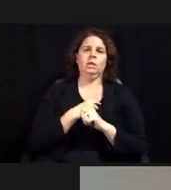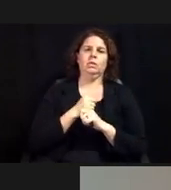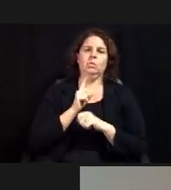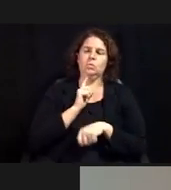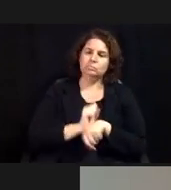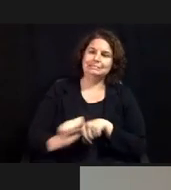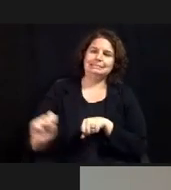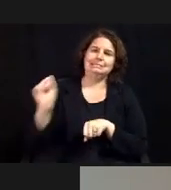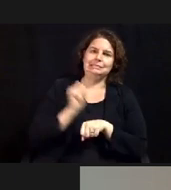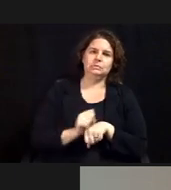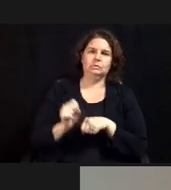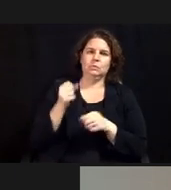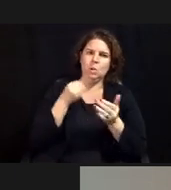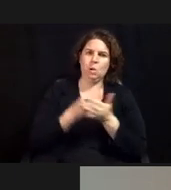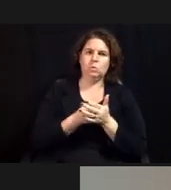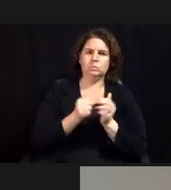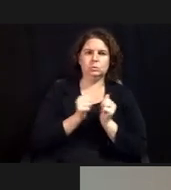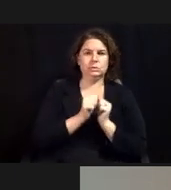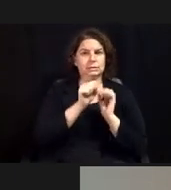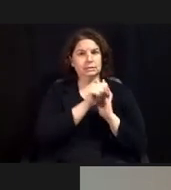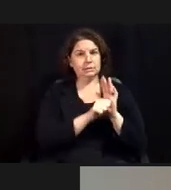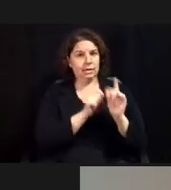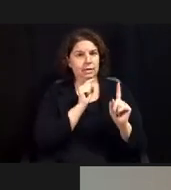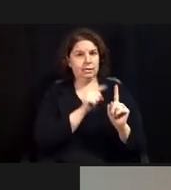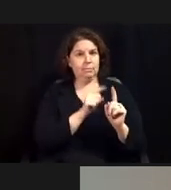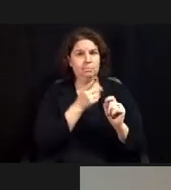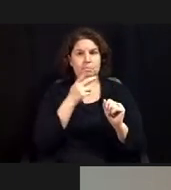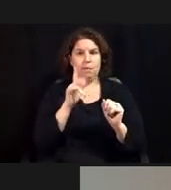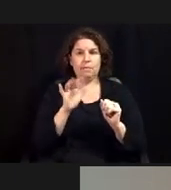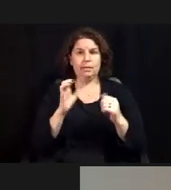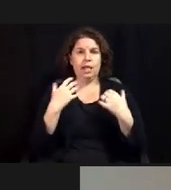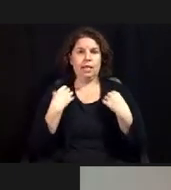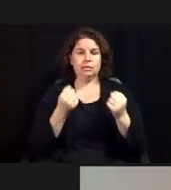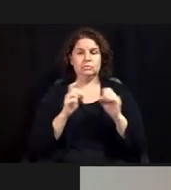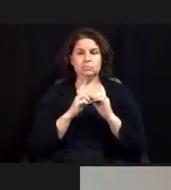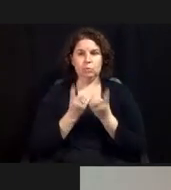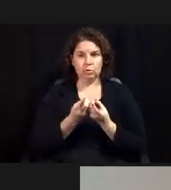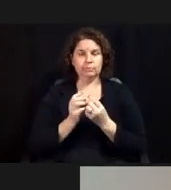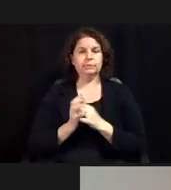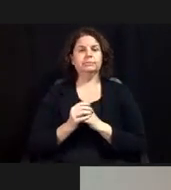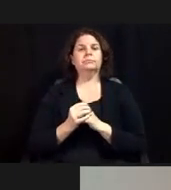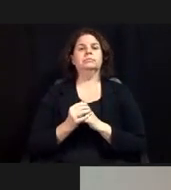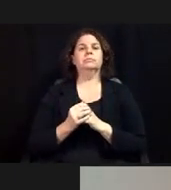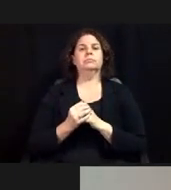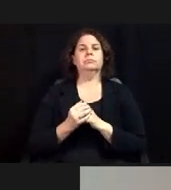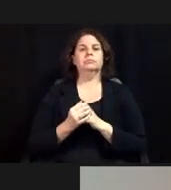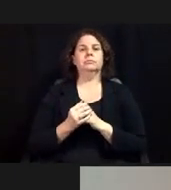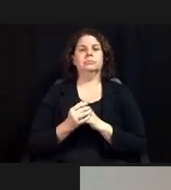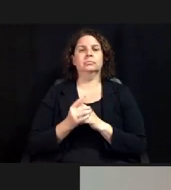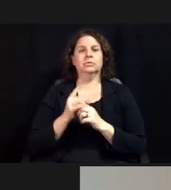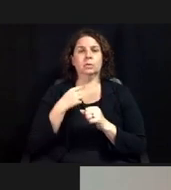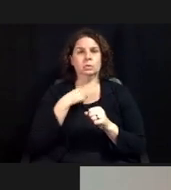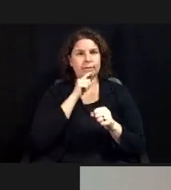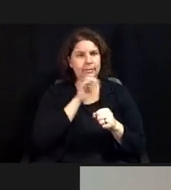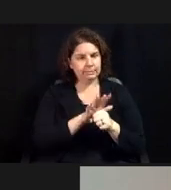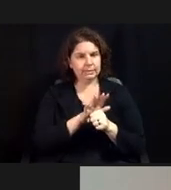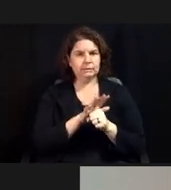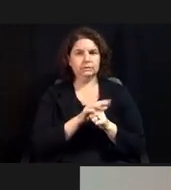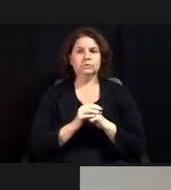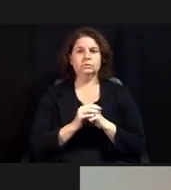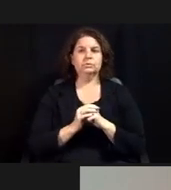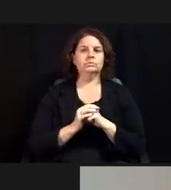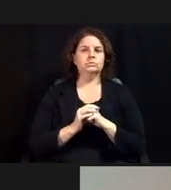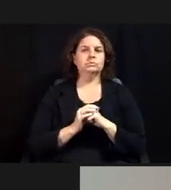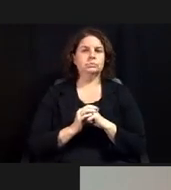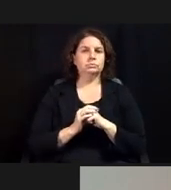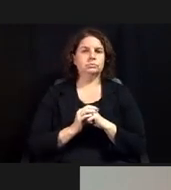state public health department. We're very committed to leaning on them. They